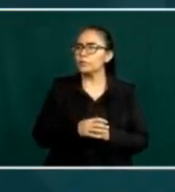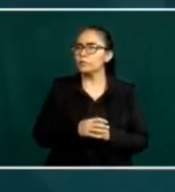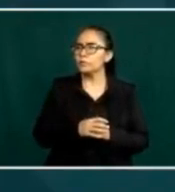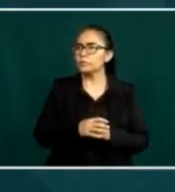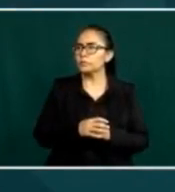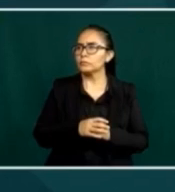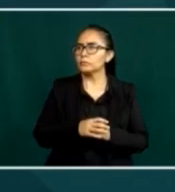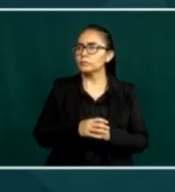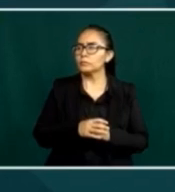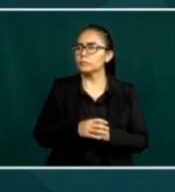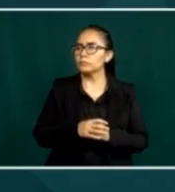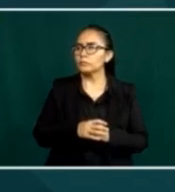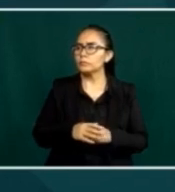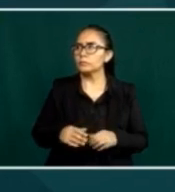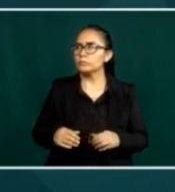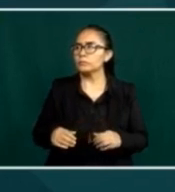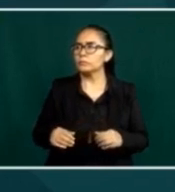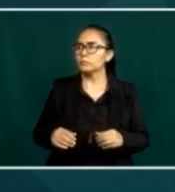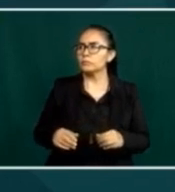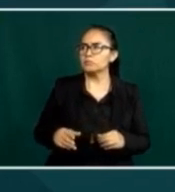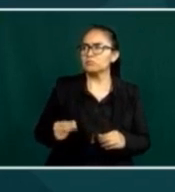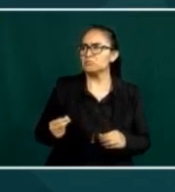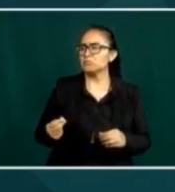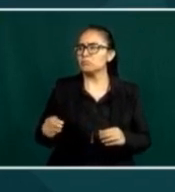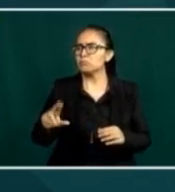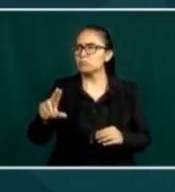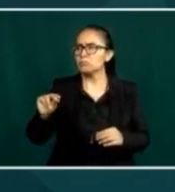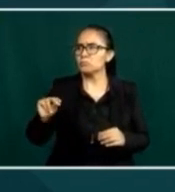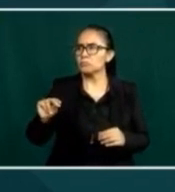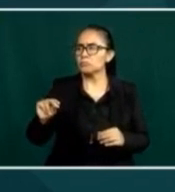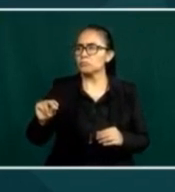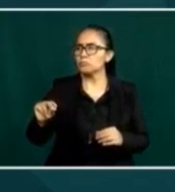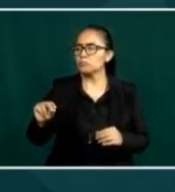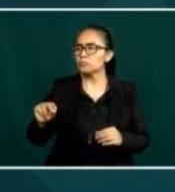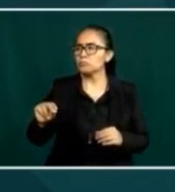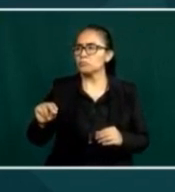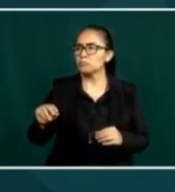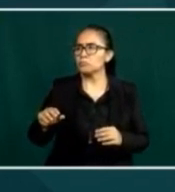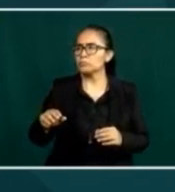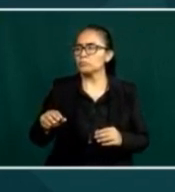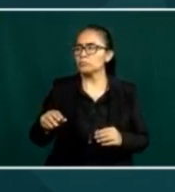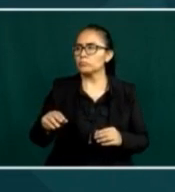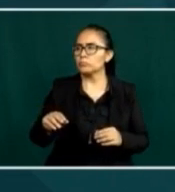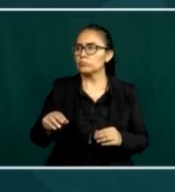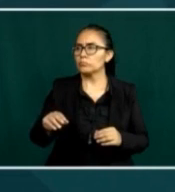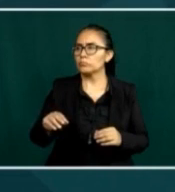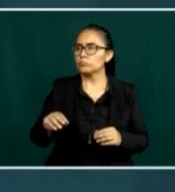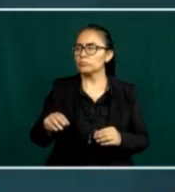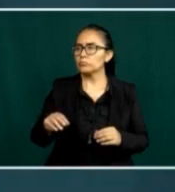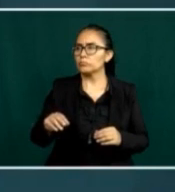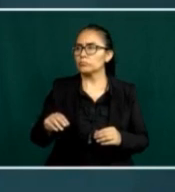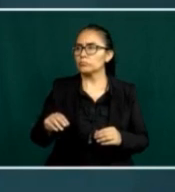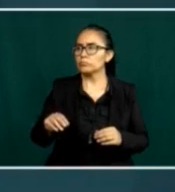But this is not being conceived.